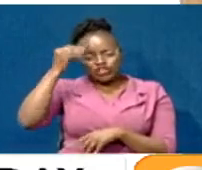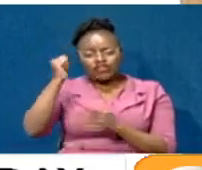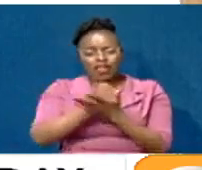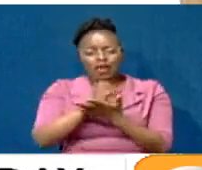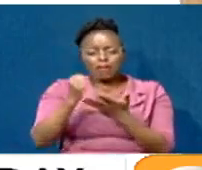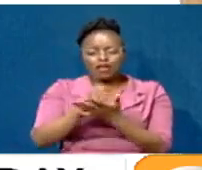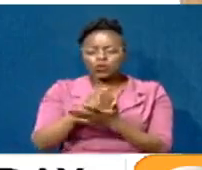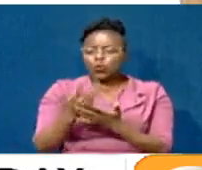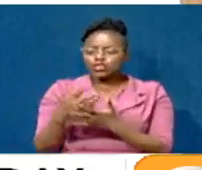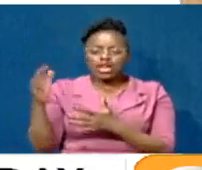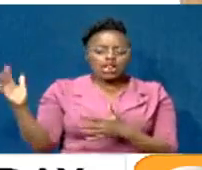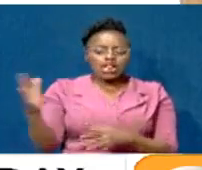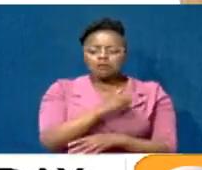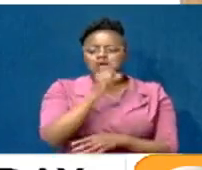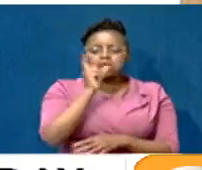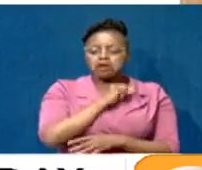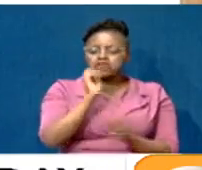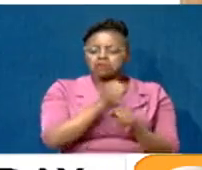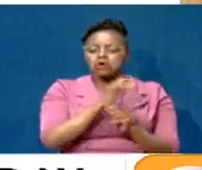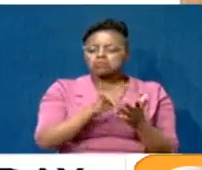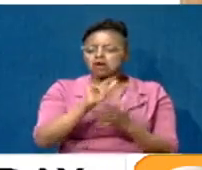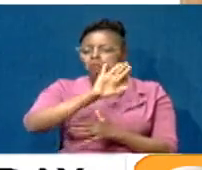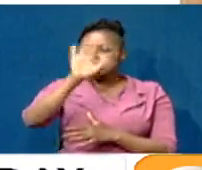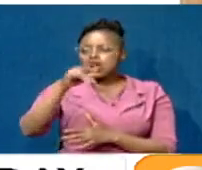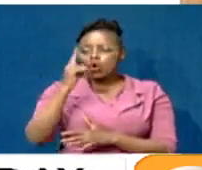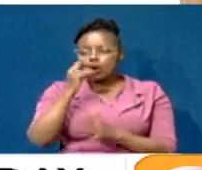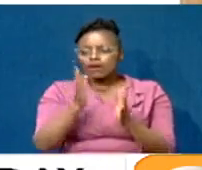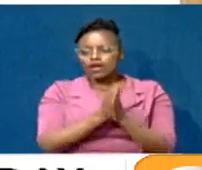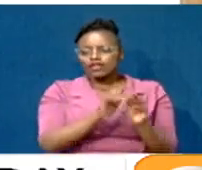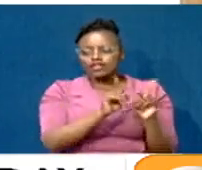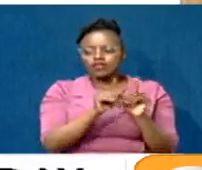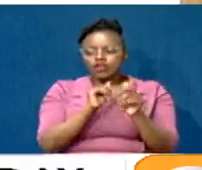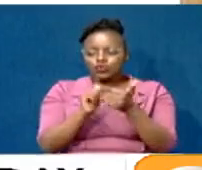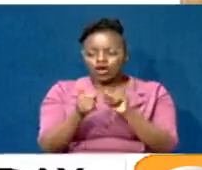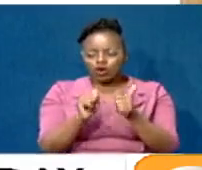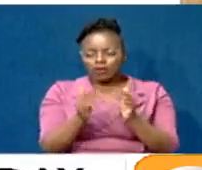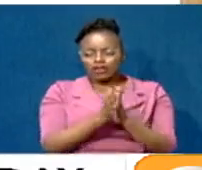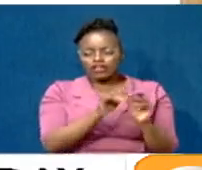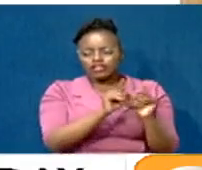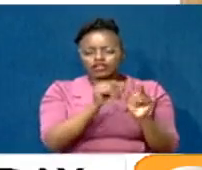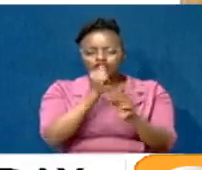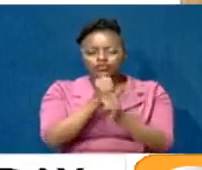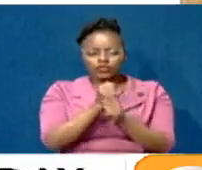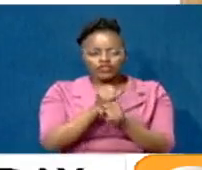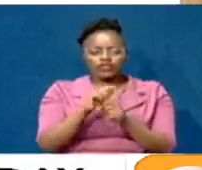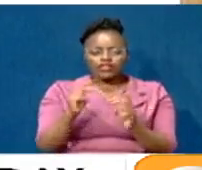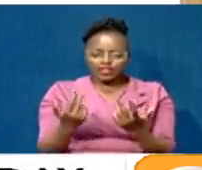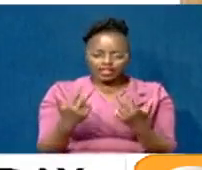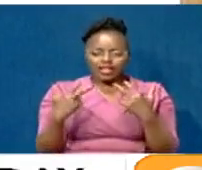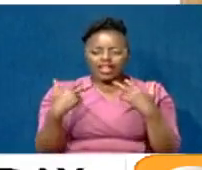was confiscated, you can't leave, you are completely, it's in direct slavery.